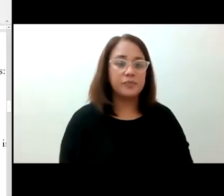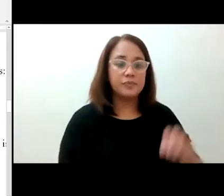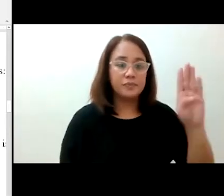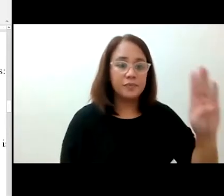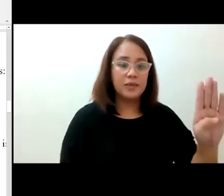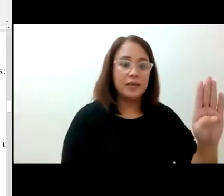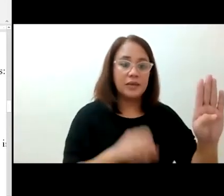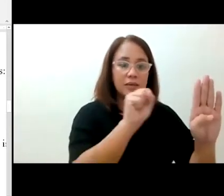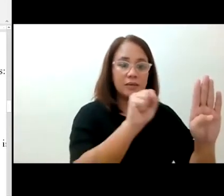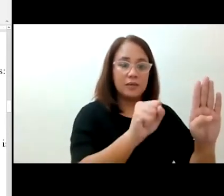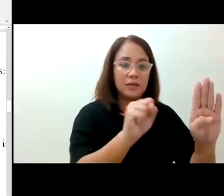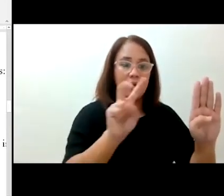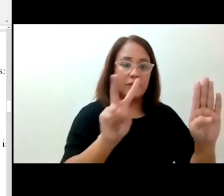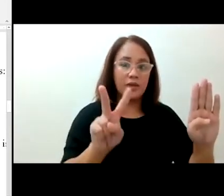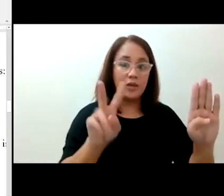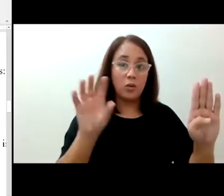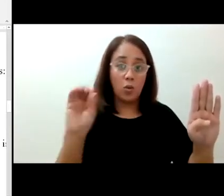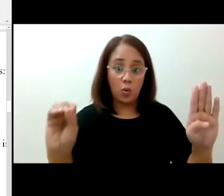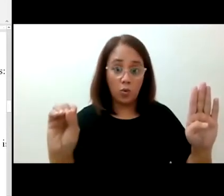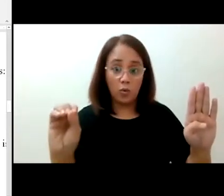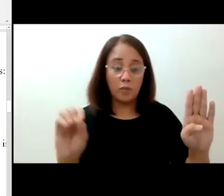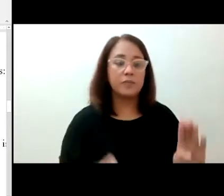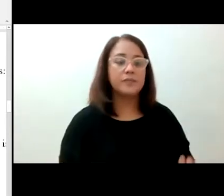B, subject, verb, object.